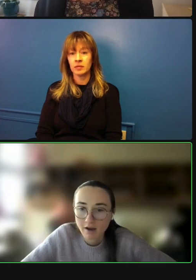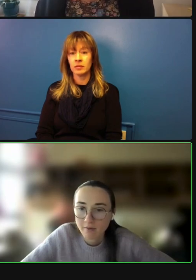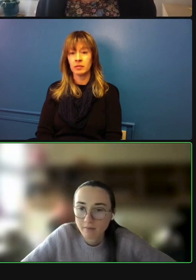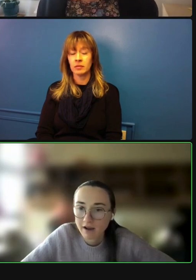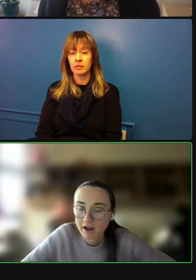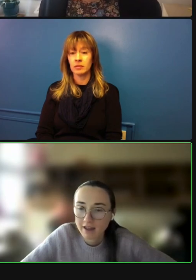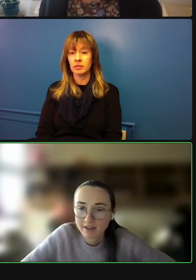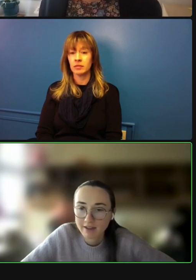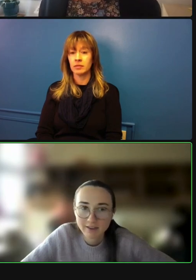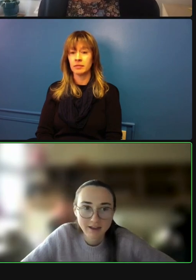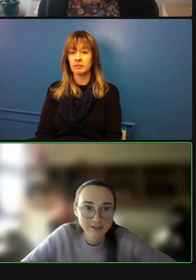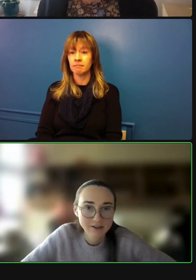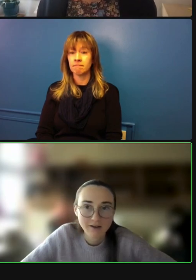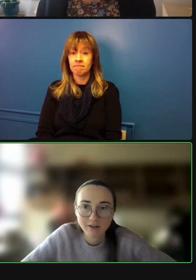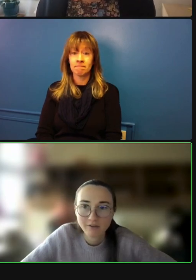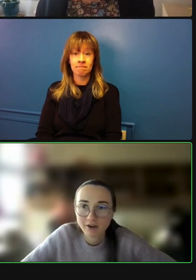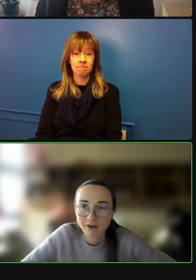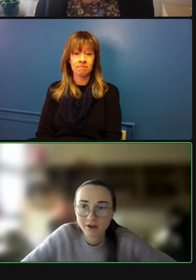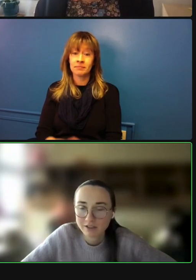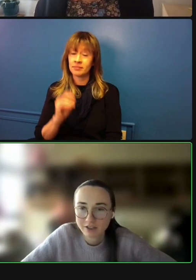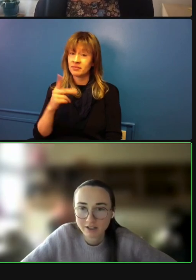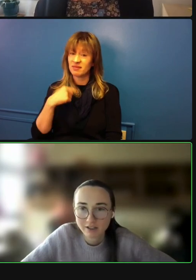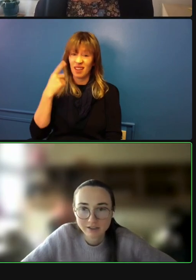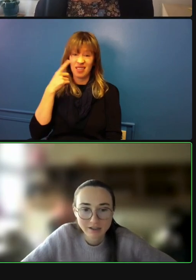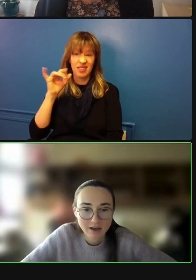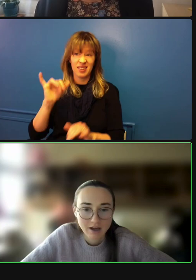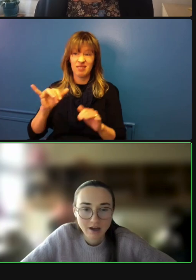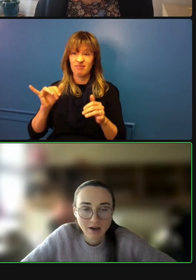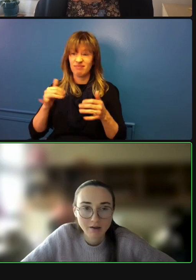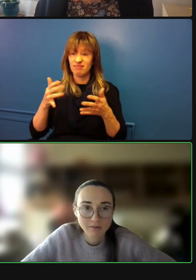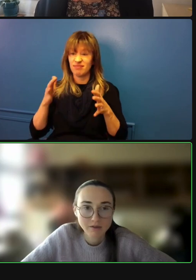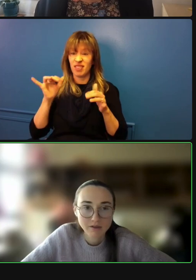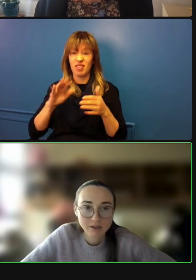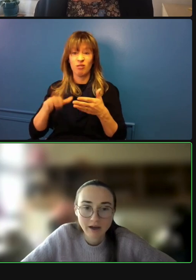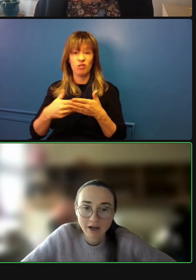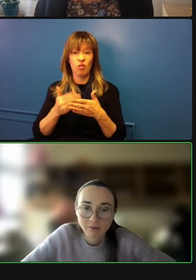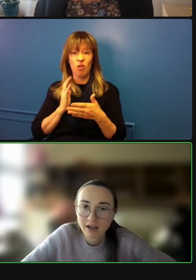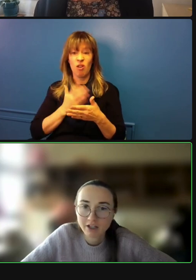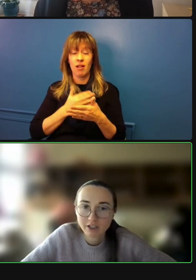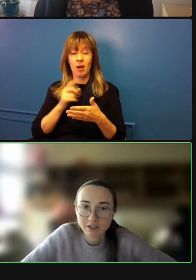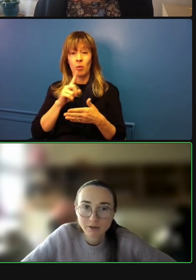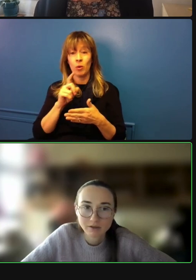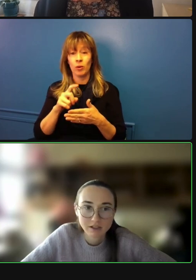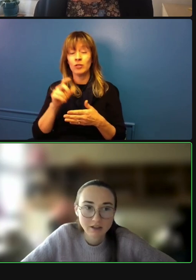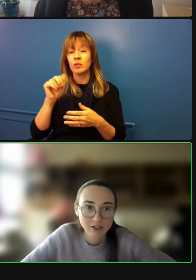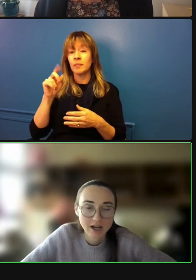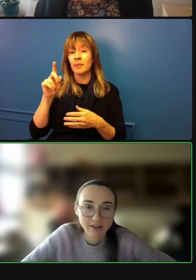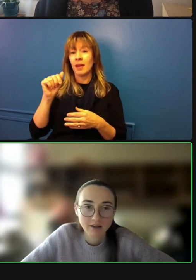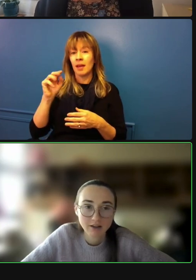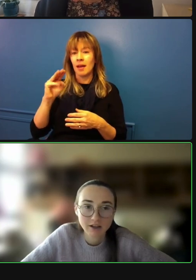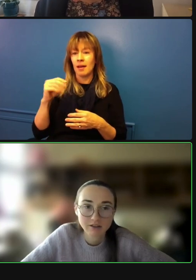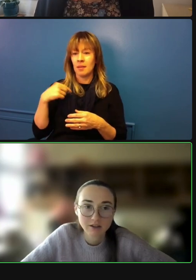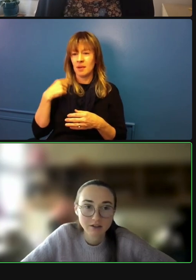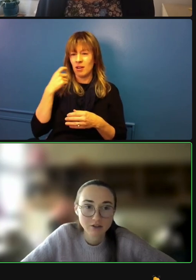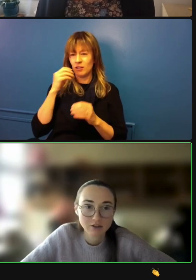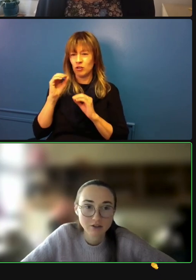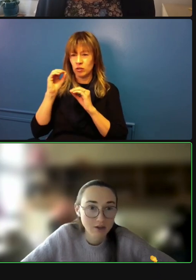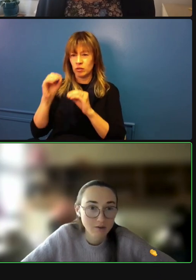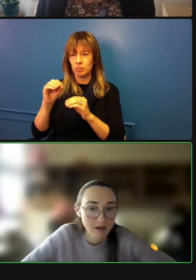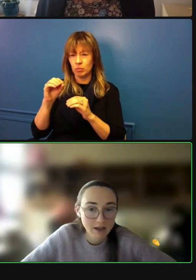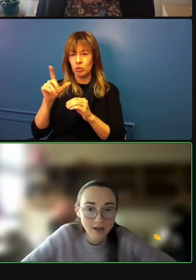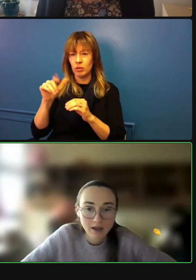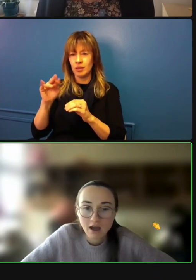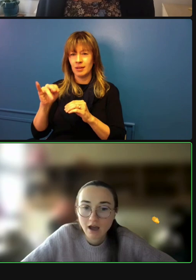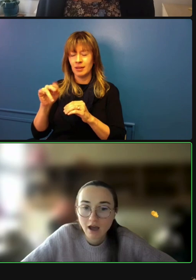Okay, I think that's all of our questions. So Adam and I just posted in the chat the link to the